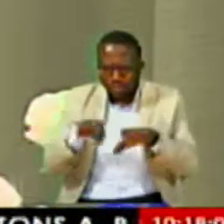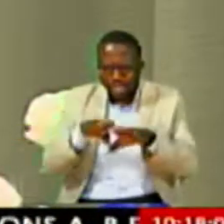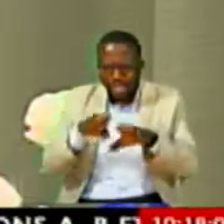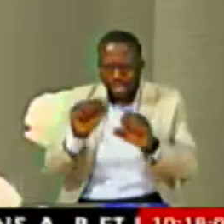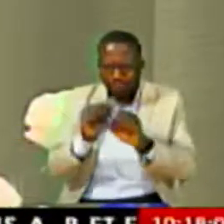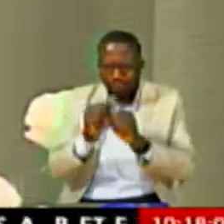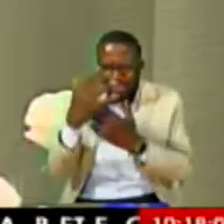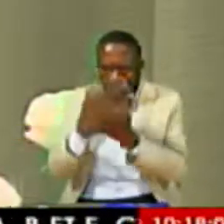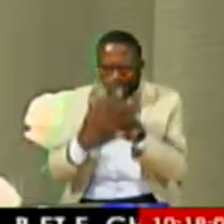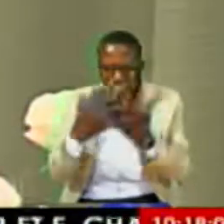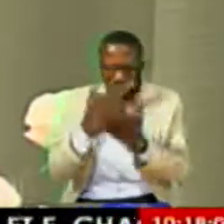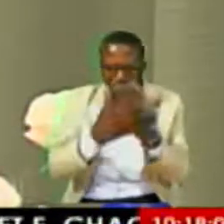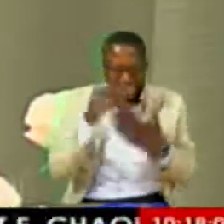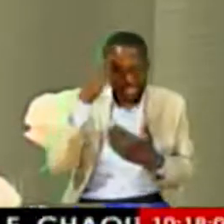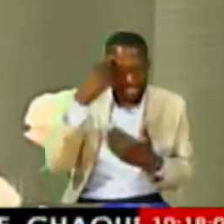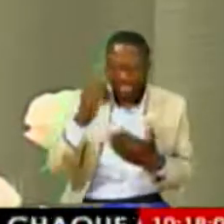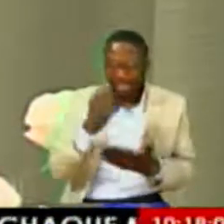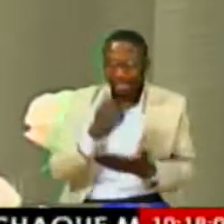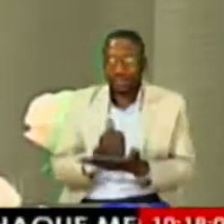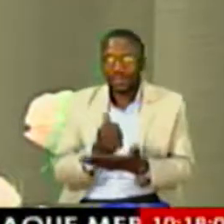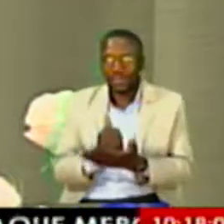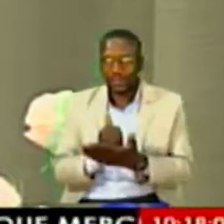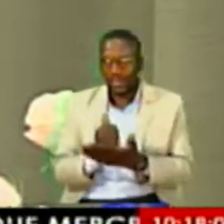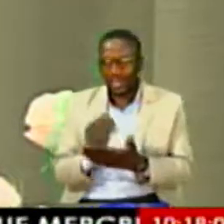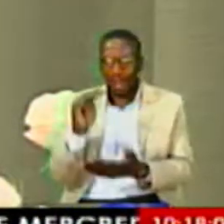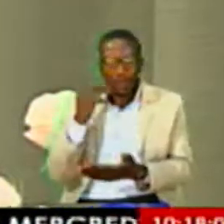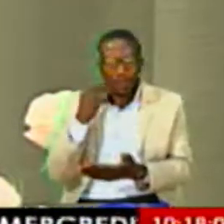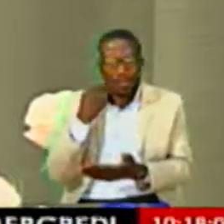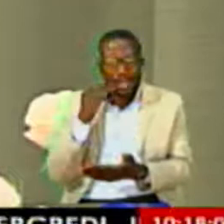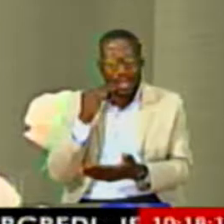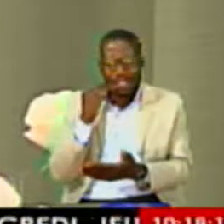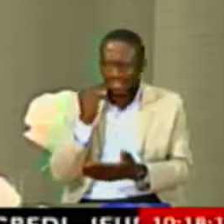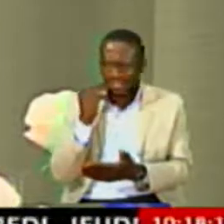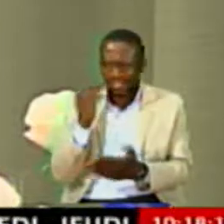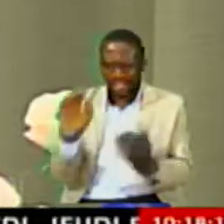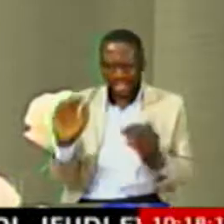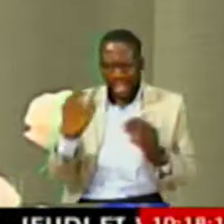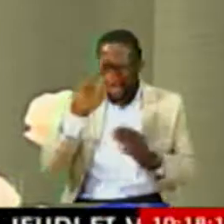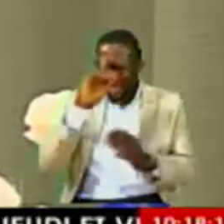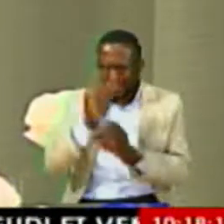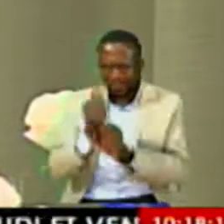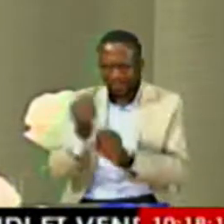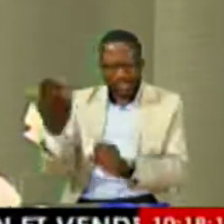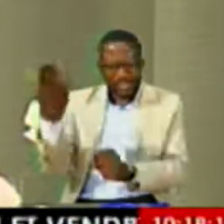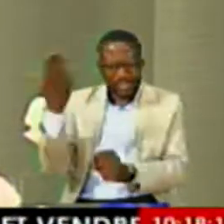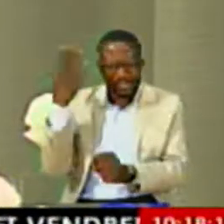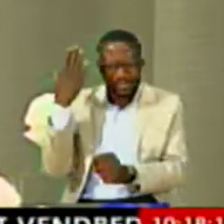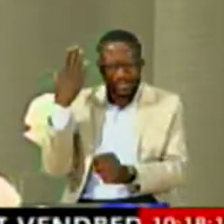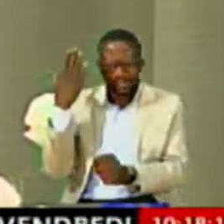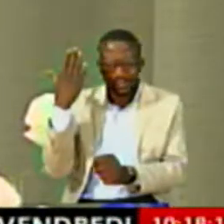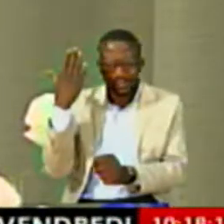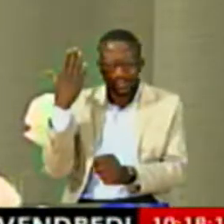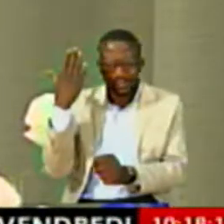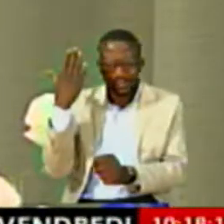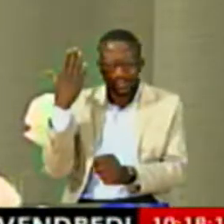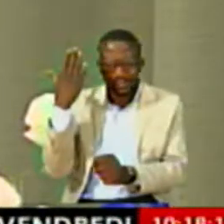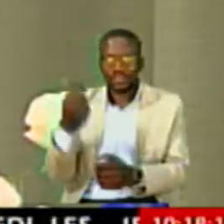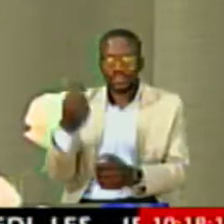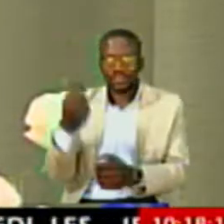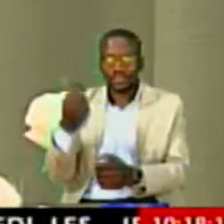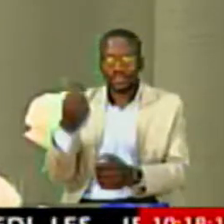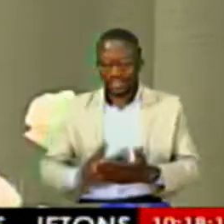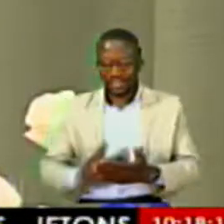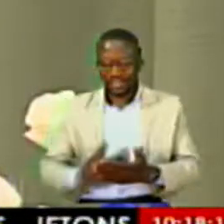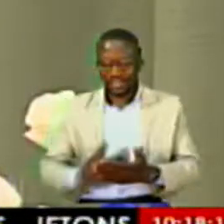shall cover Amen. You in his shadow. Amen. Marie avait cru. Mary believed. Elle avait mis au